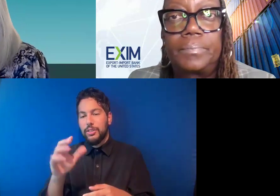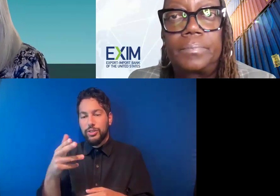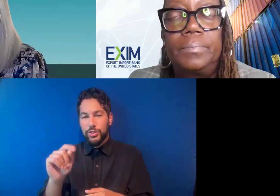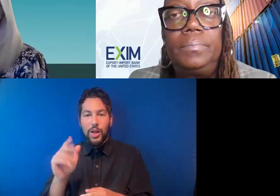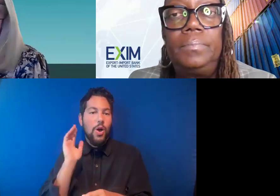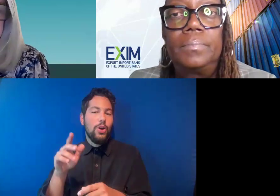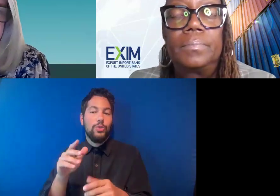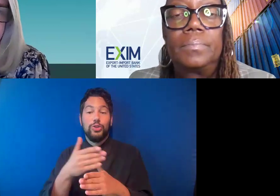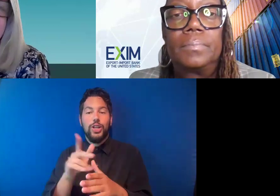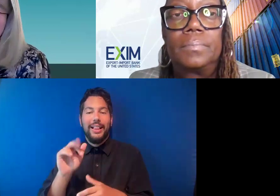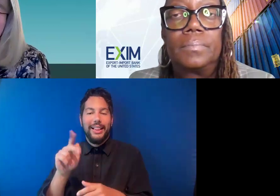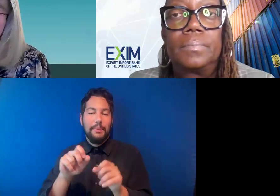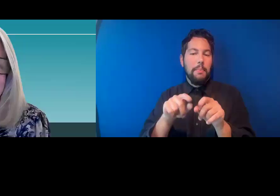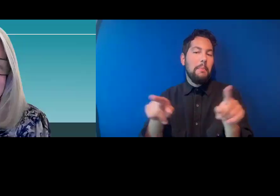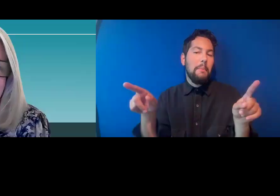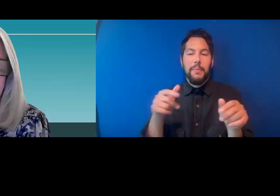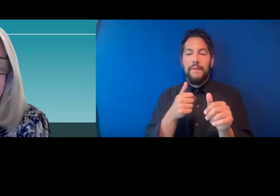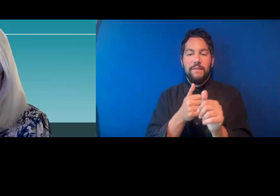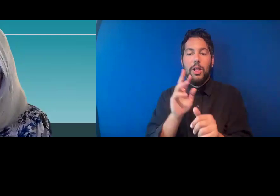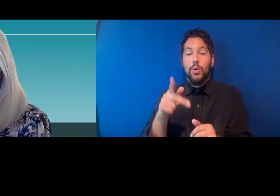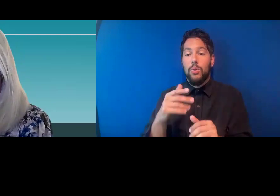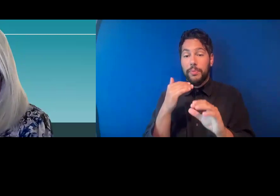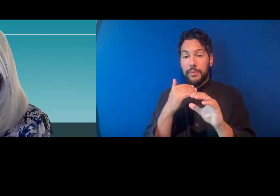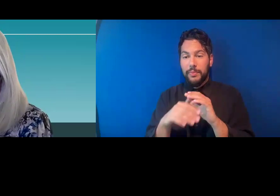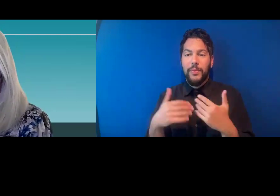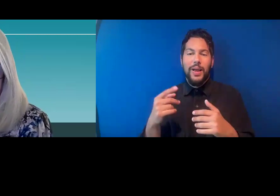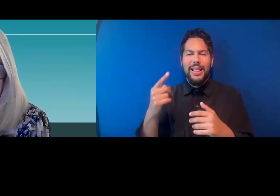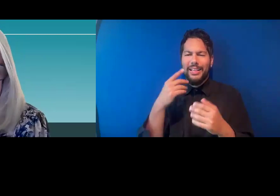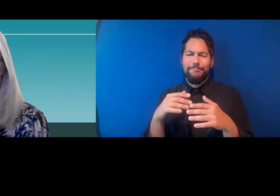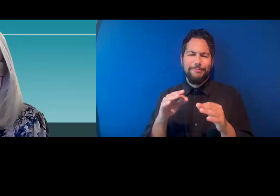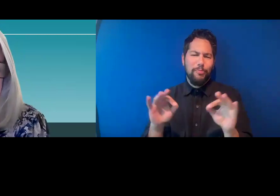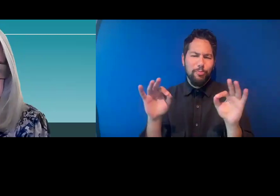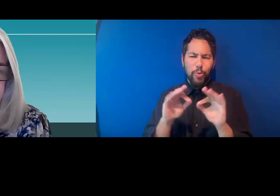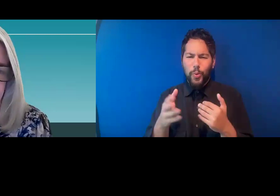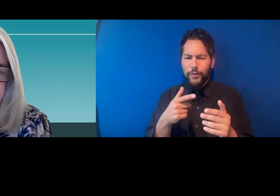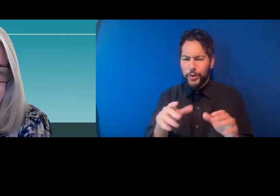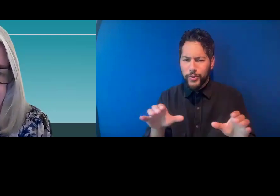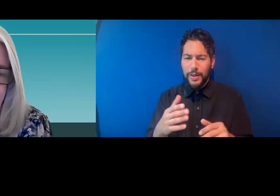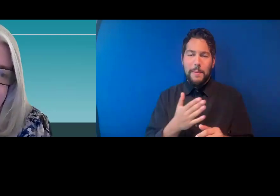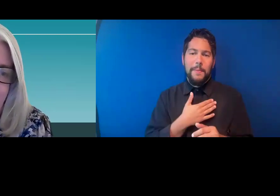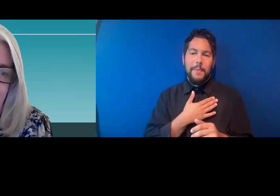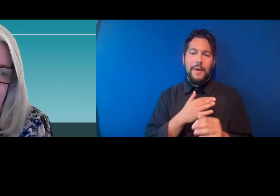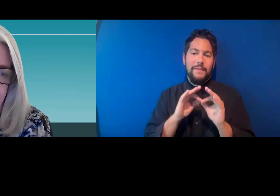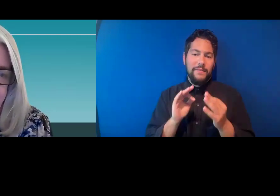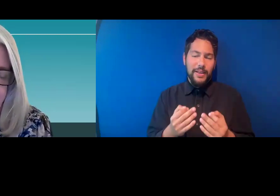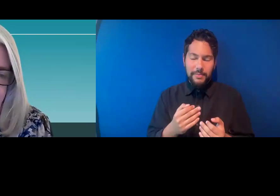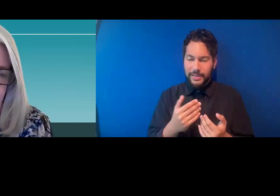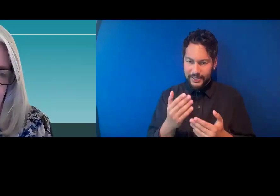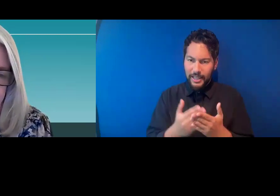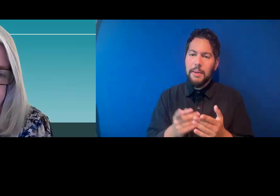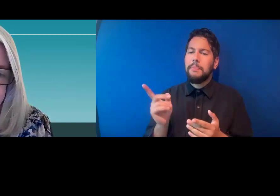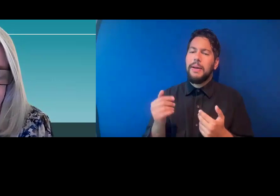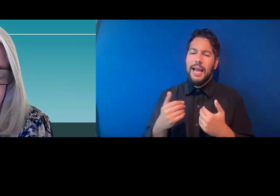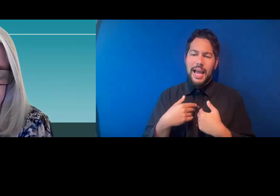all the links in a follow-up email. I think it's such an important thing you're doing. I have family members with diabetes and